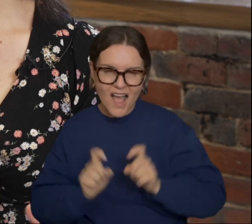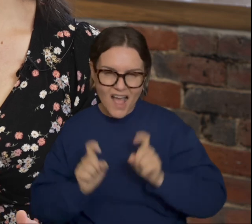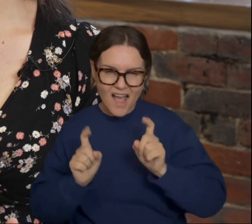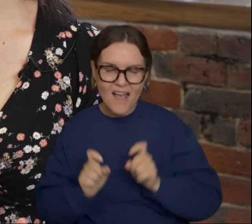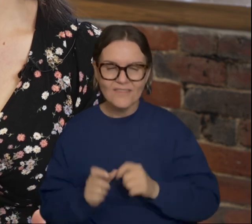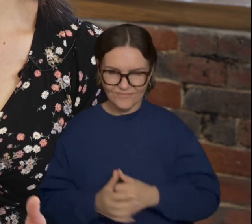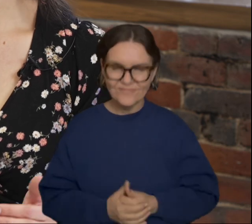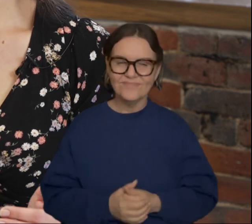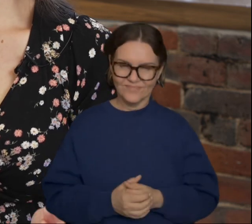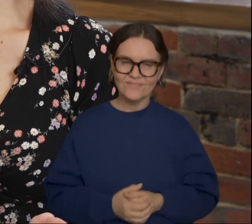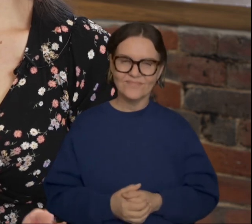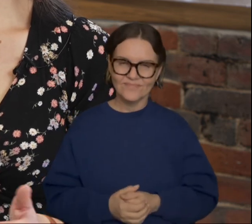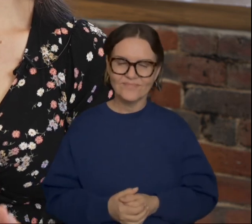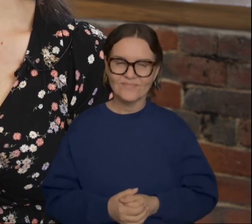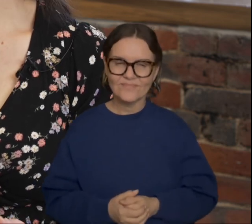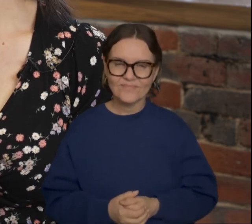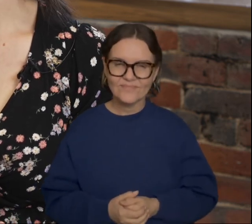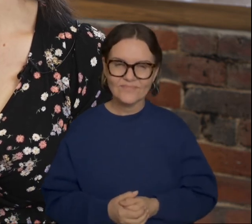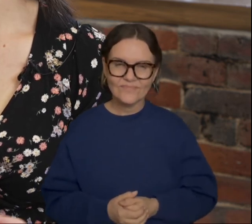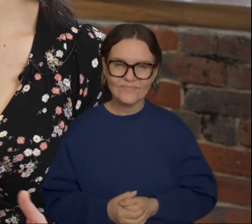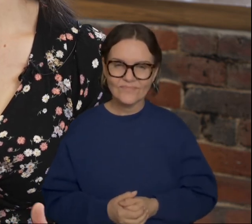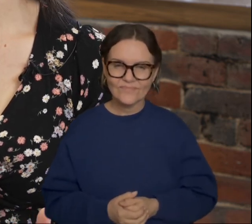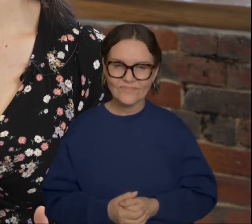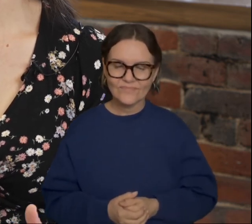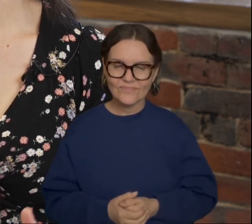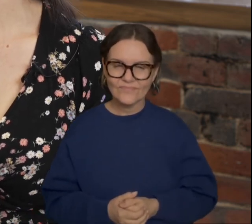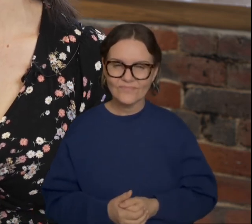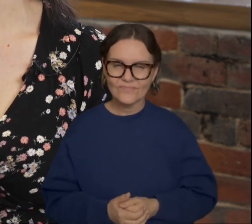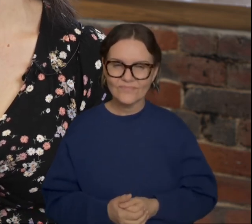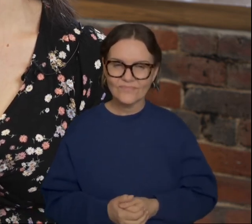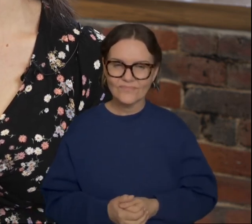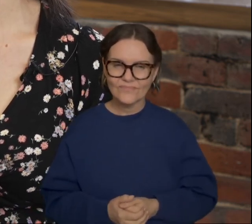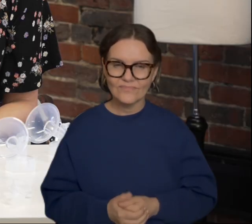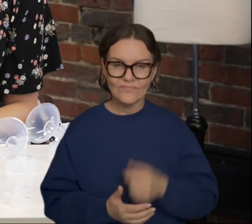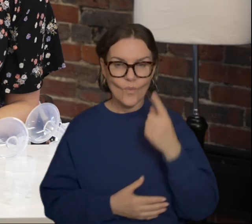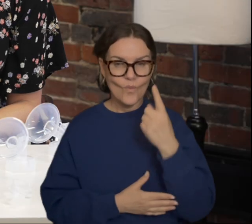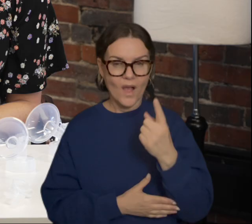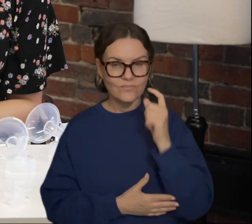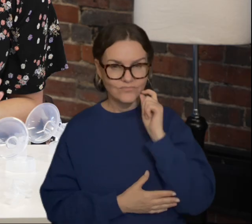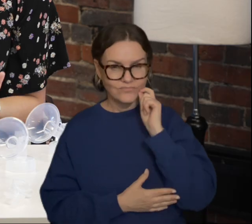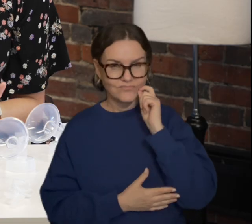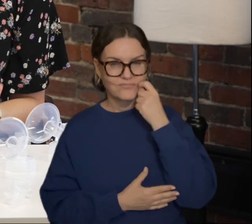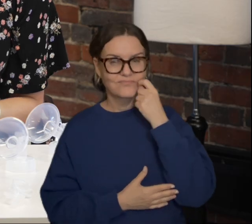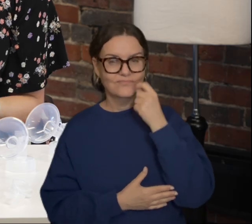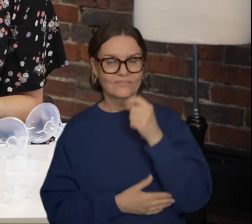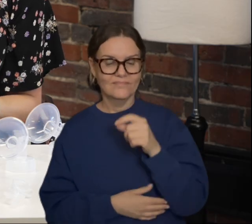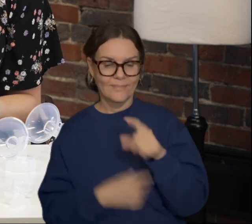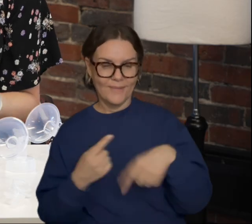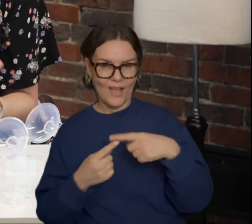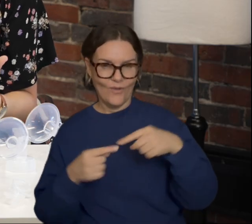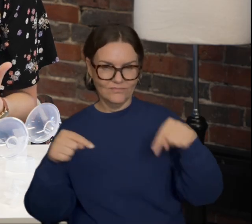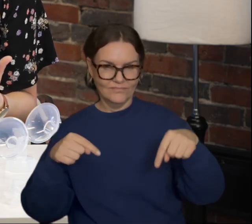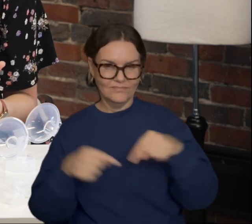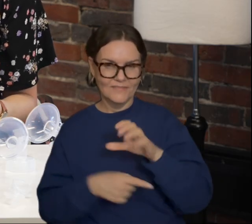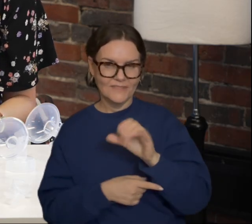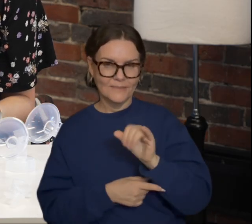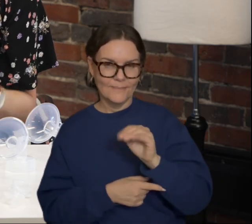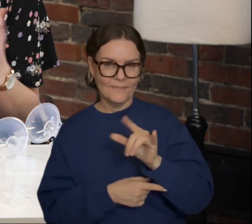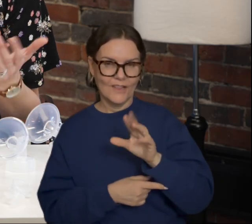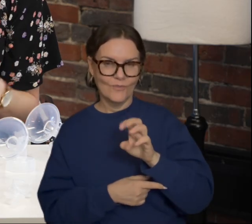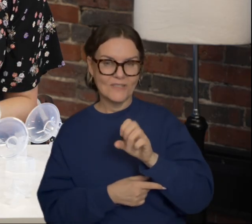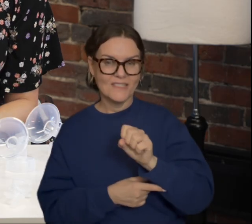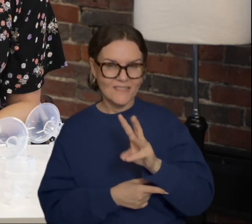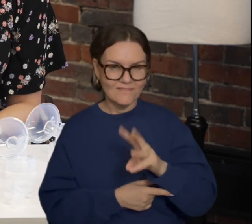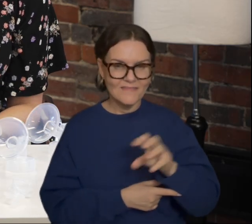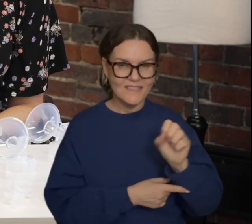kit, they'll send you a 3rd size to try and they ship it to you for free. One cool thing about the Cimilre S6 and the S6 Plus